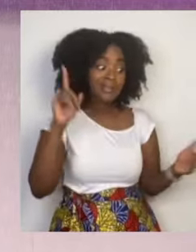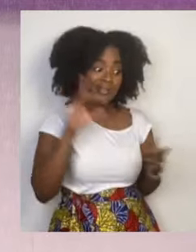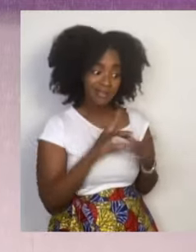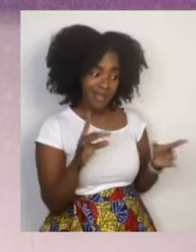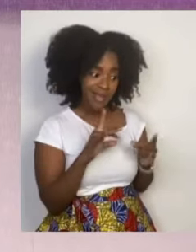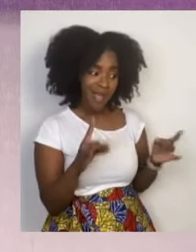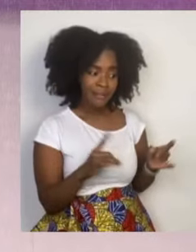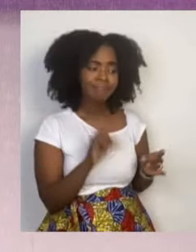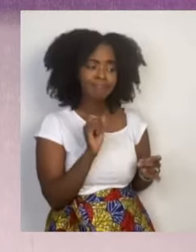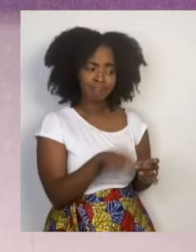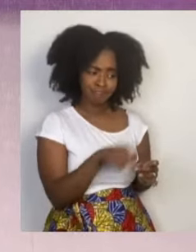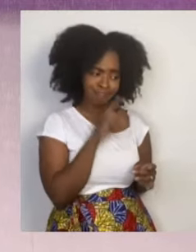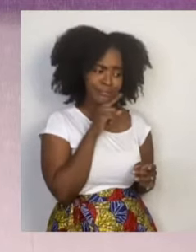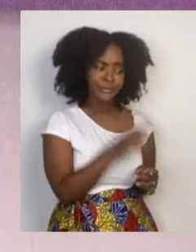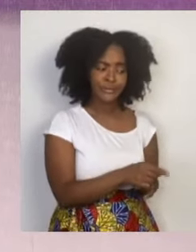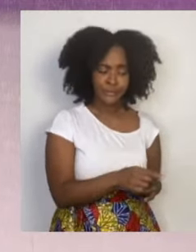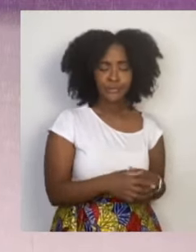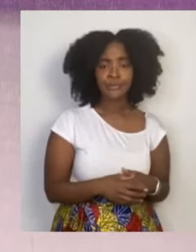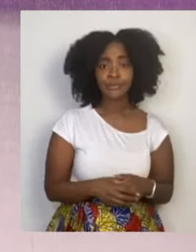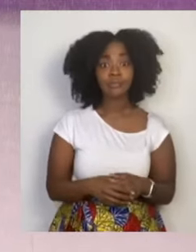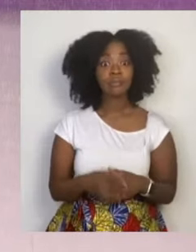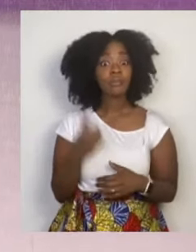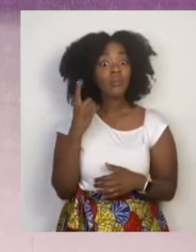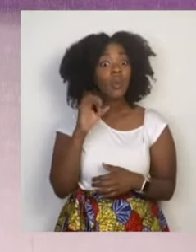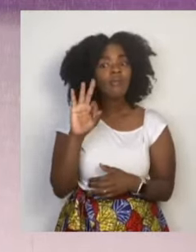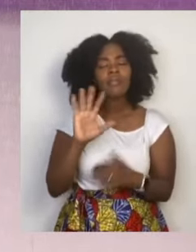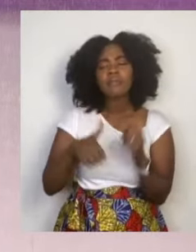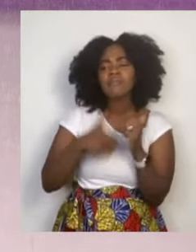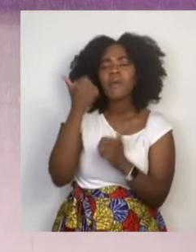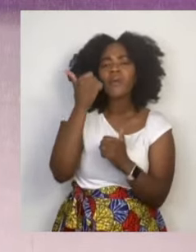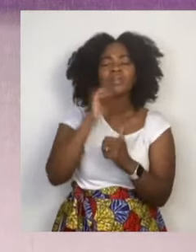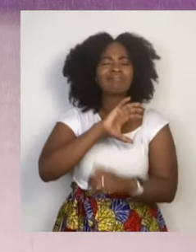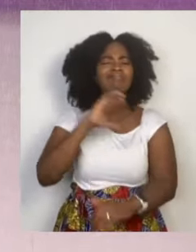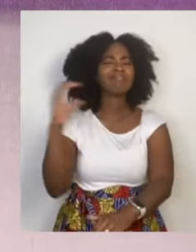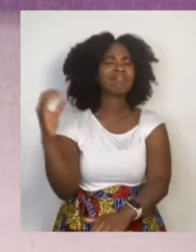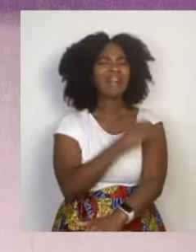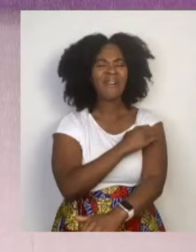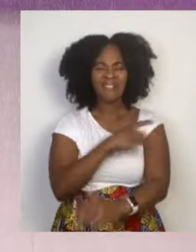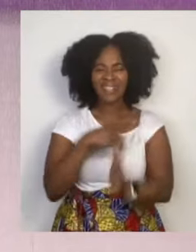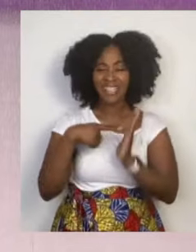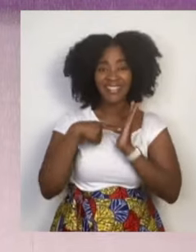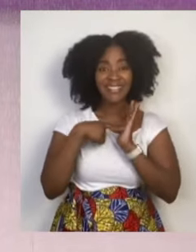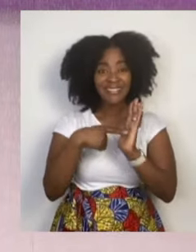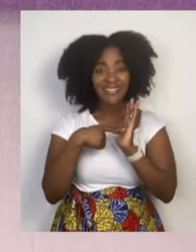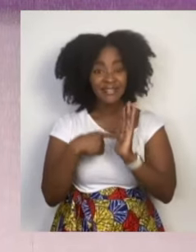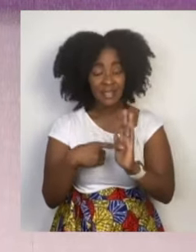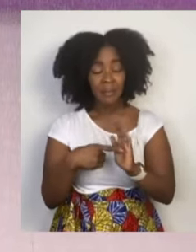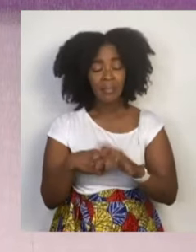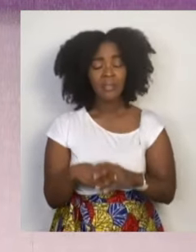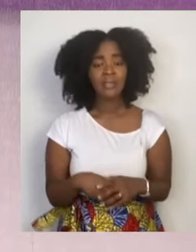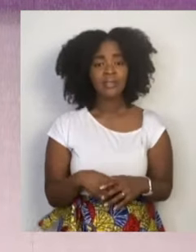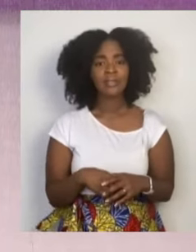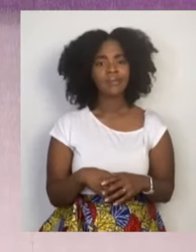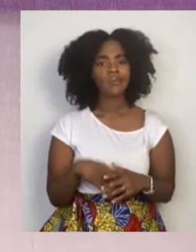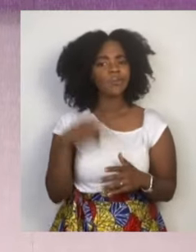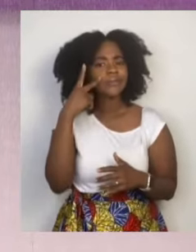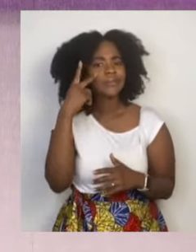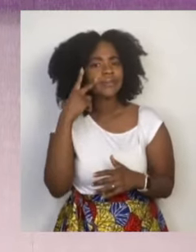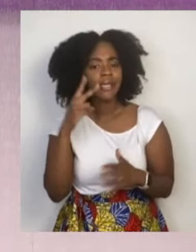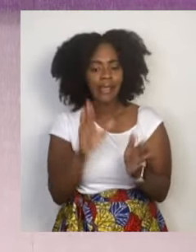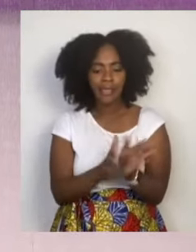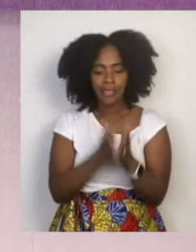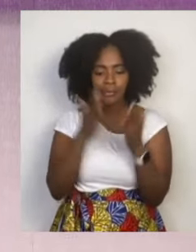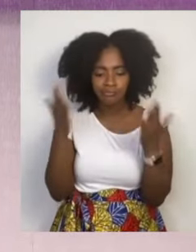And one of the most powerful examples of this is found in the book of Genesis with the